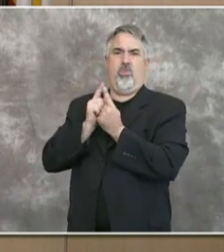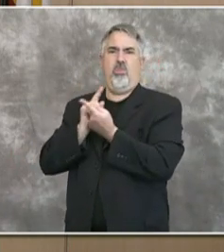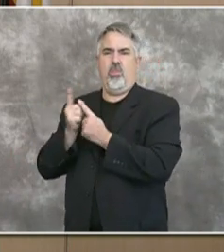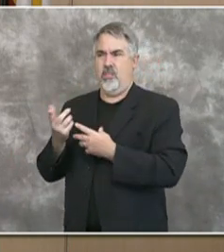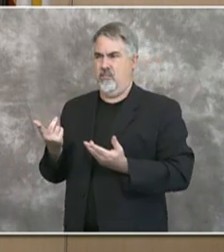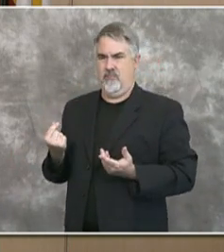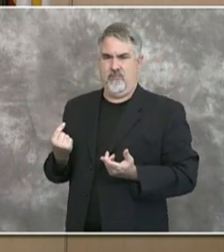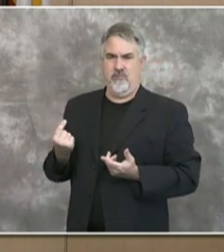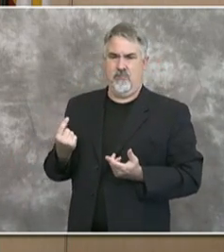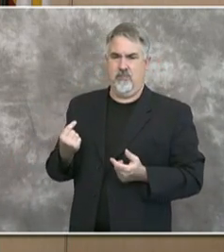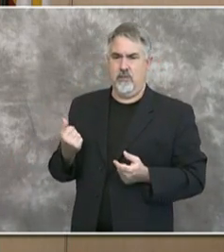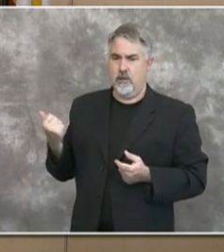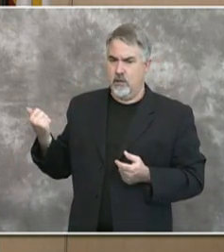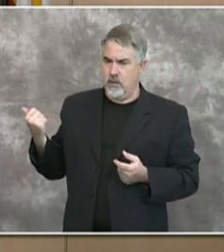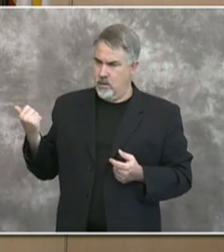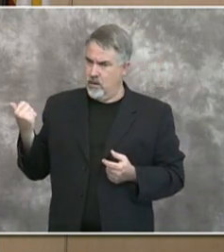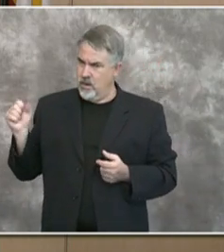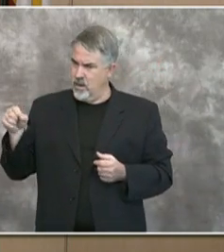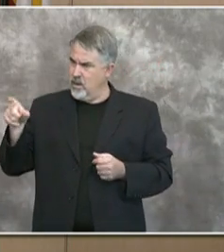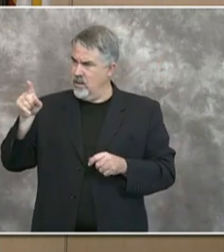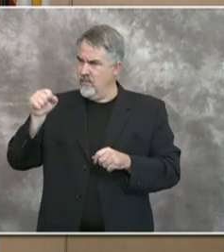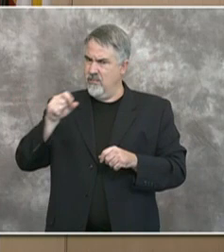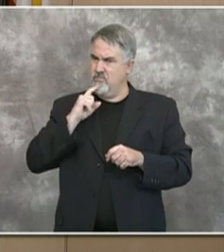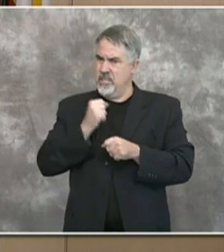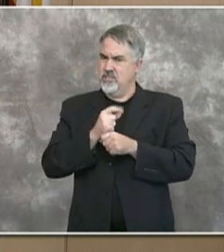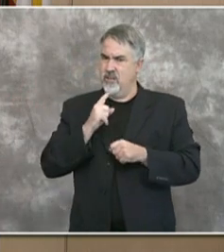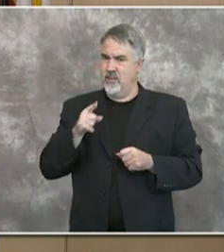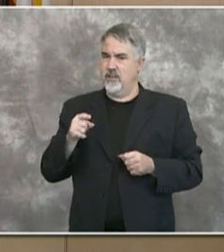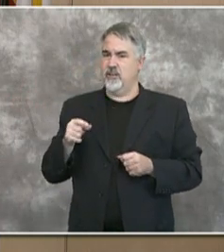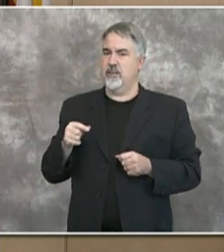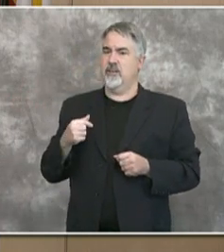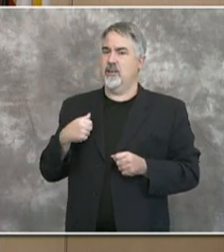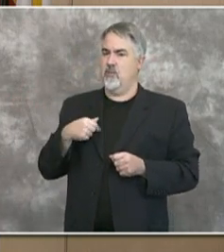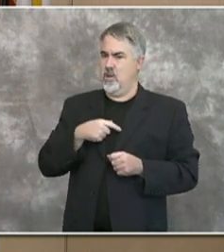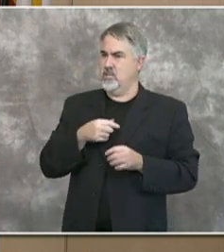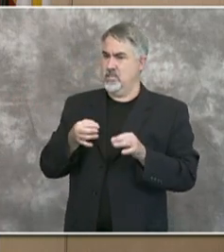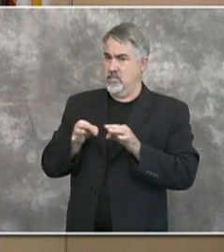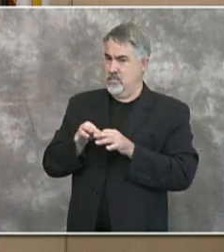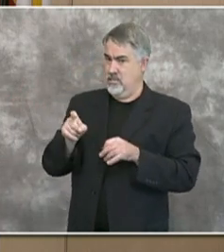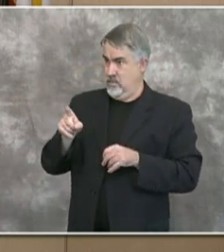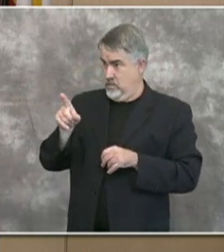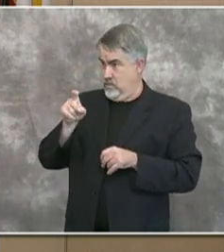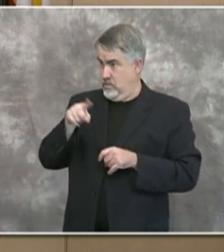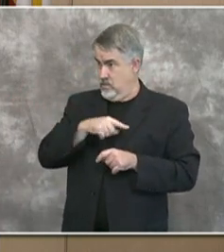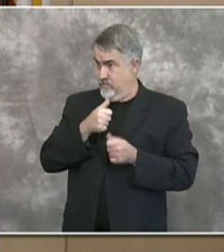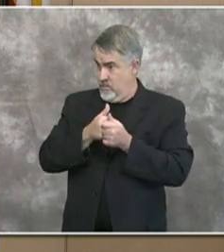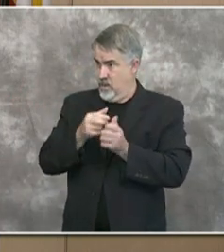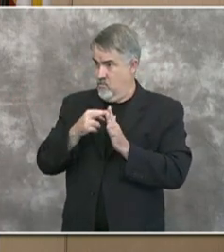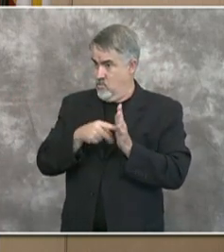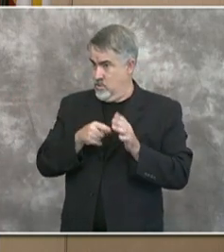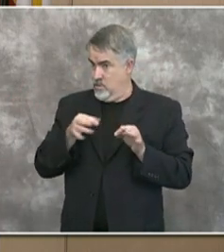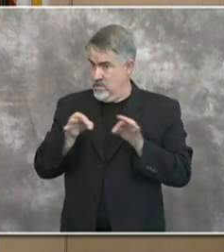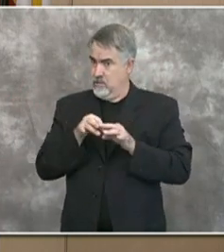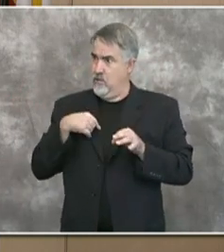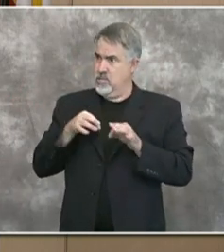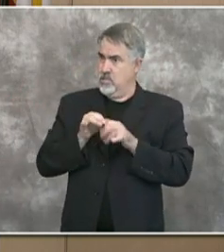Okay. you enforce that all of these businesses that say they're essential are practicing these,